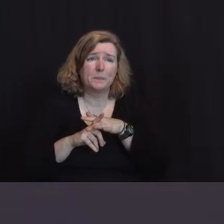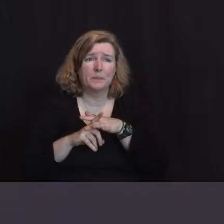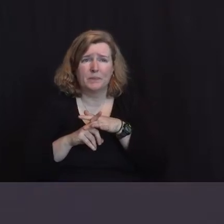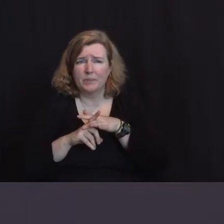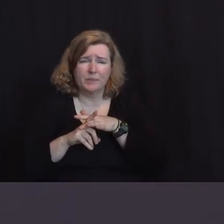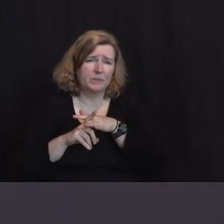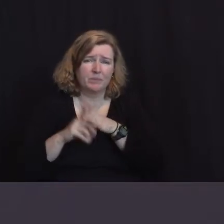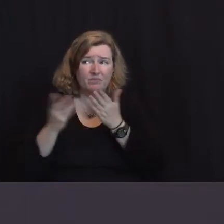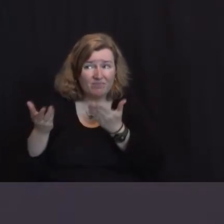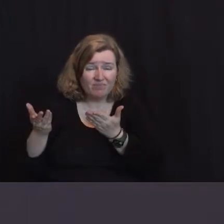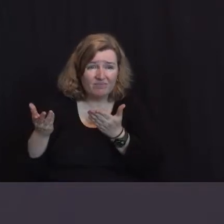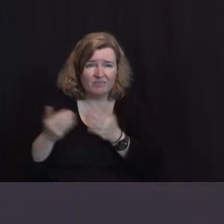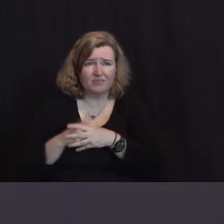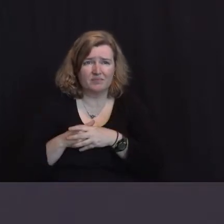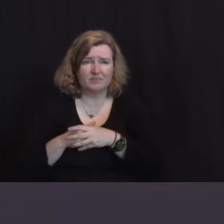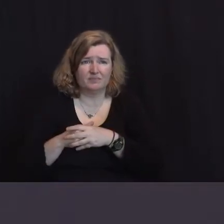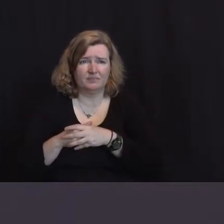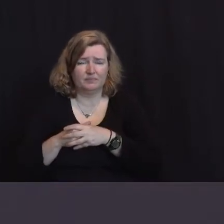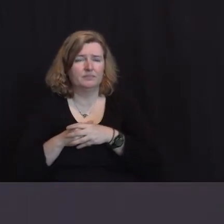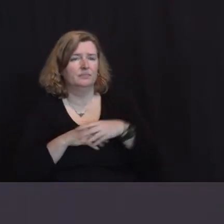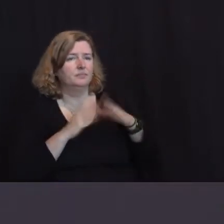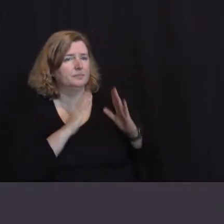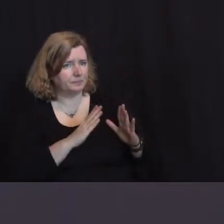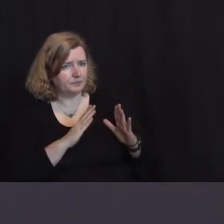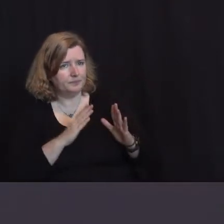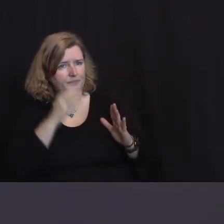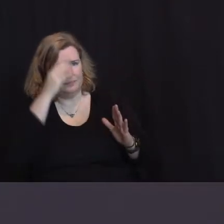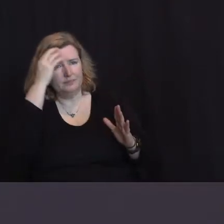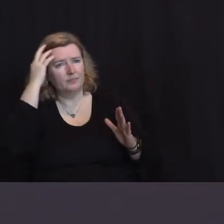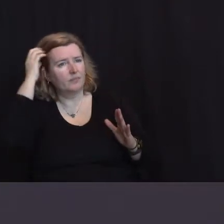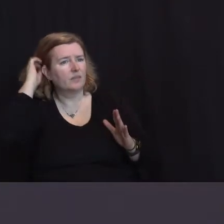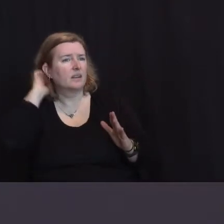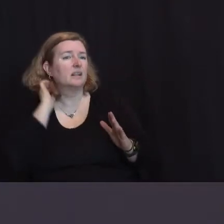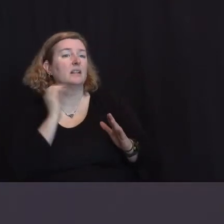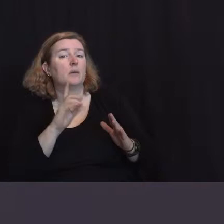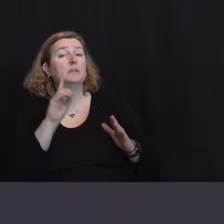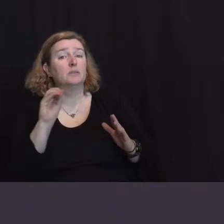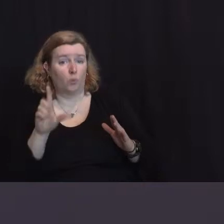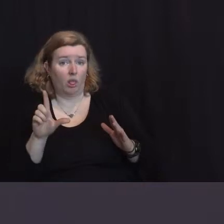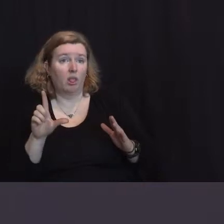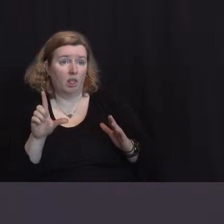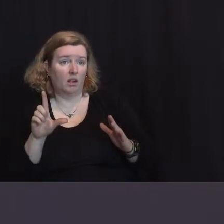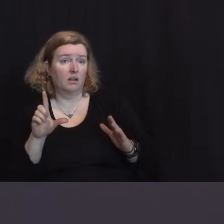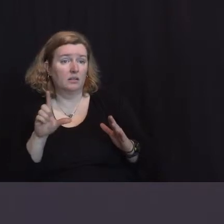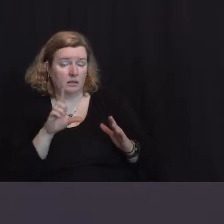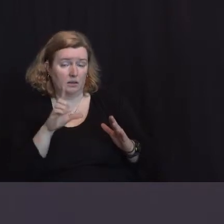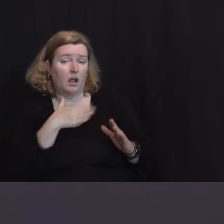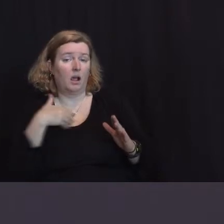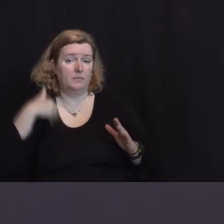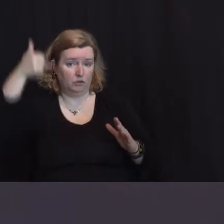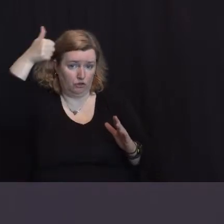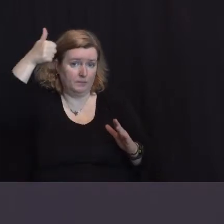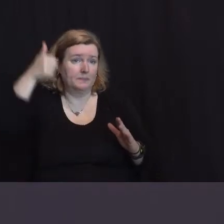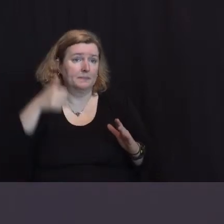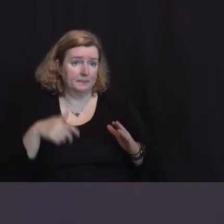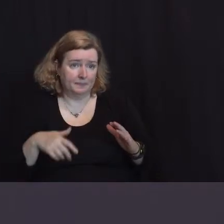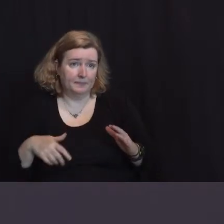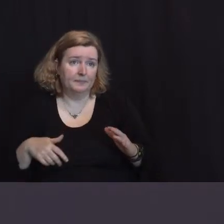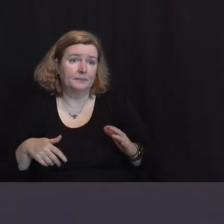what Rob has come to me with. He's not 100% sure what the topic is that you're referring to. There was an